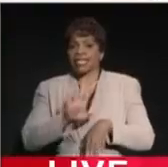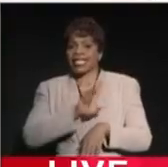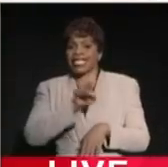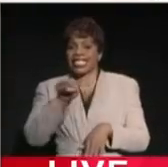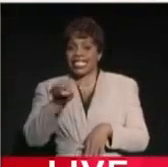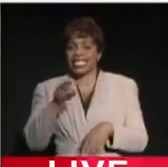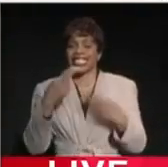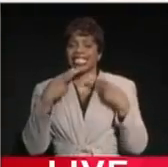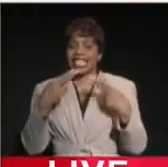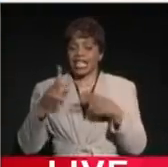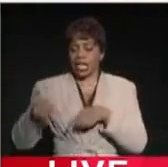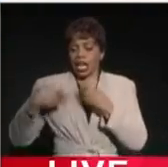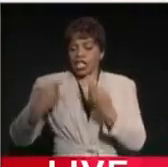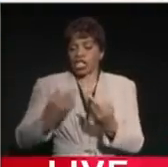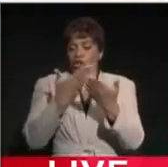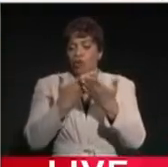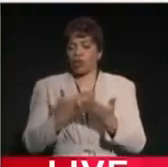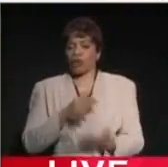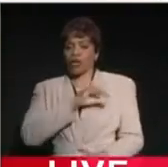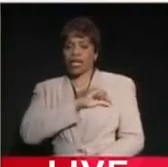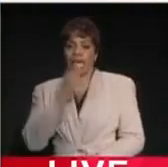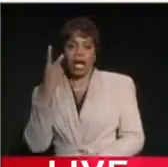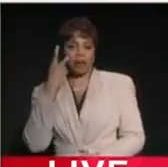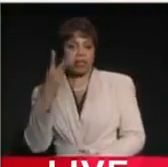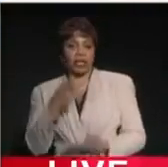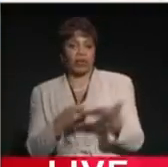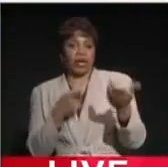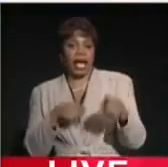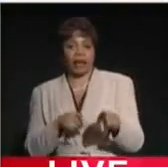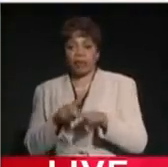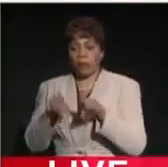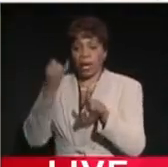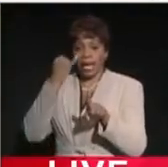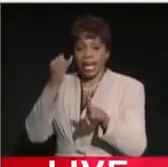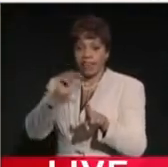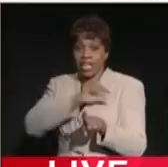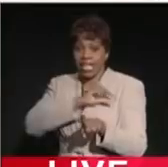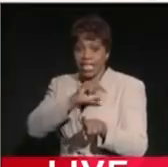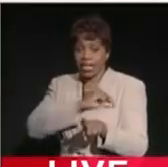until proven guilty, and let's see how this turns out. But if he is proven guilty